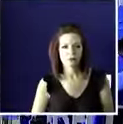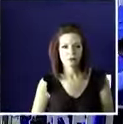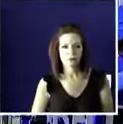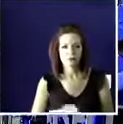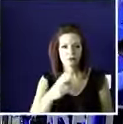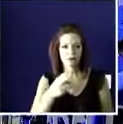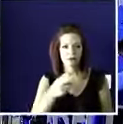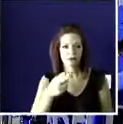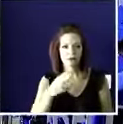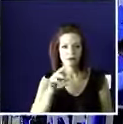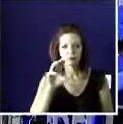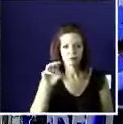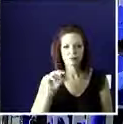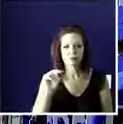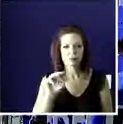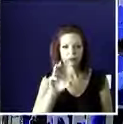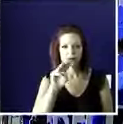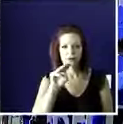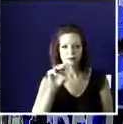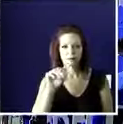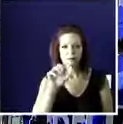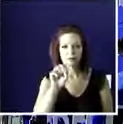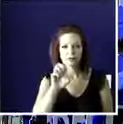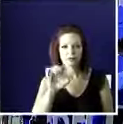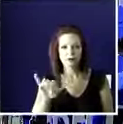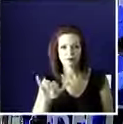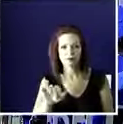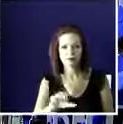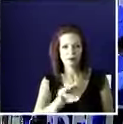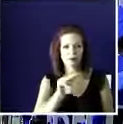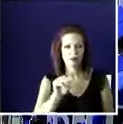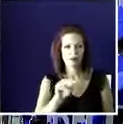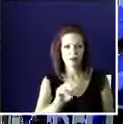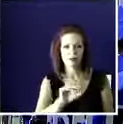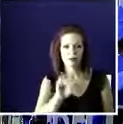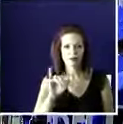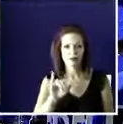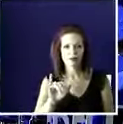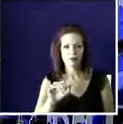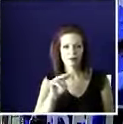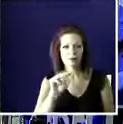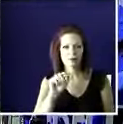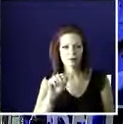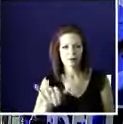Haley Michelle Massey. Mandy Isel Main.